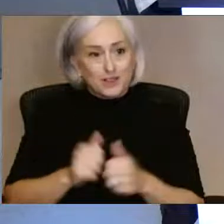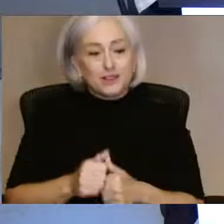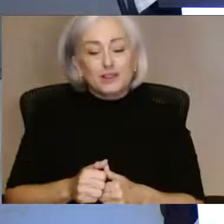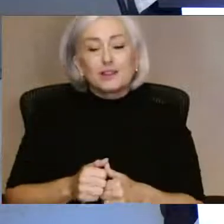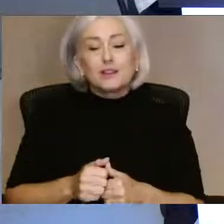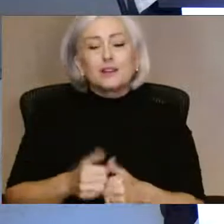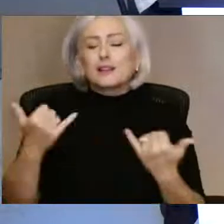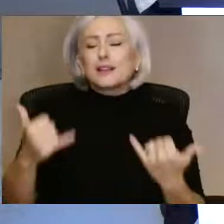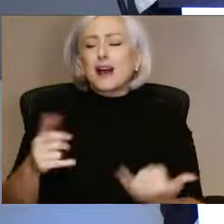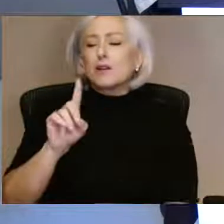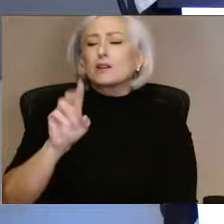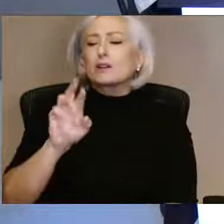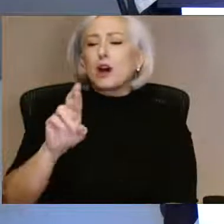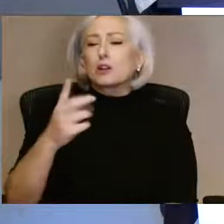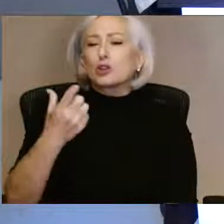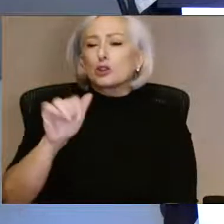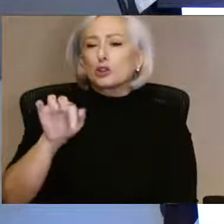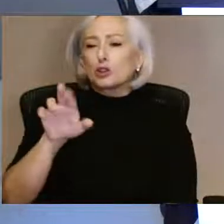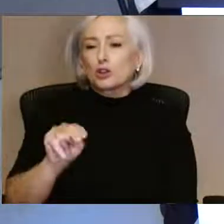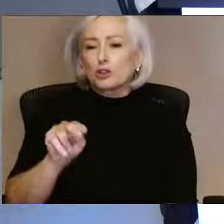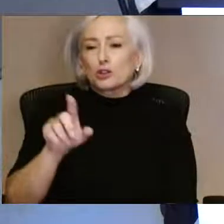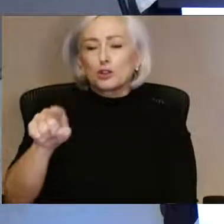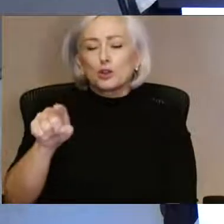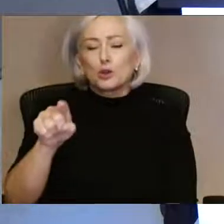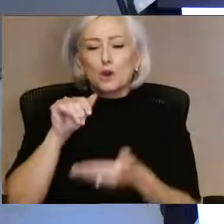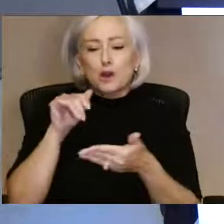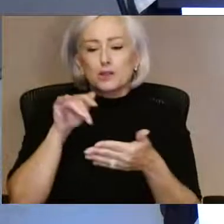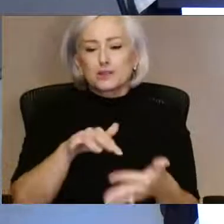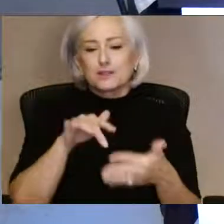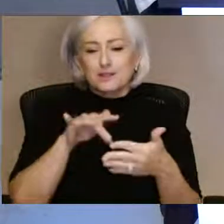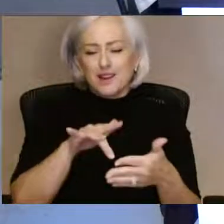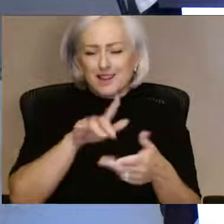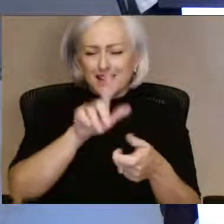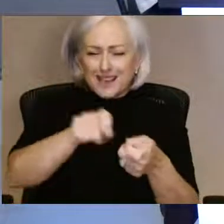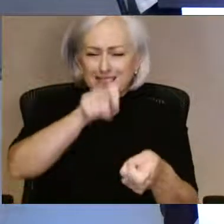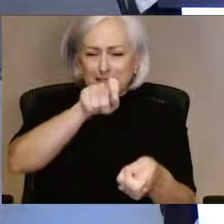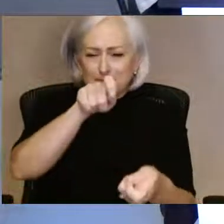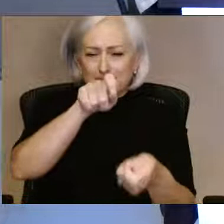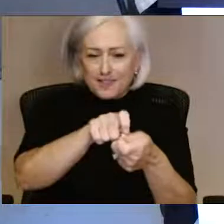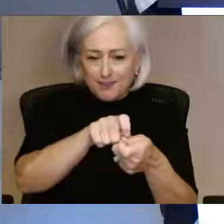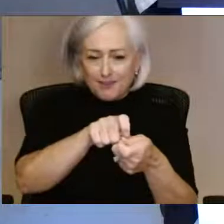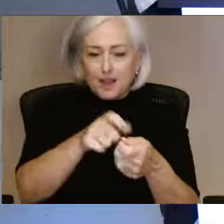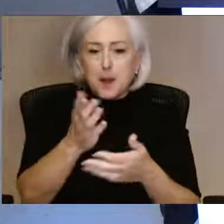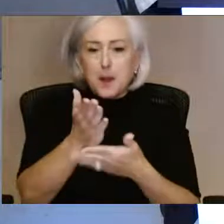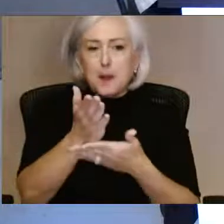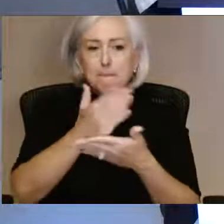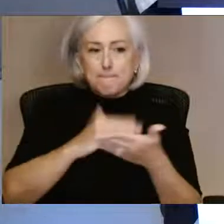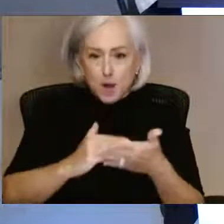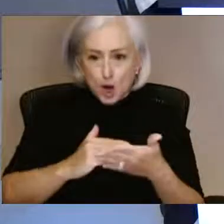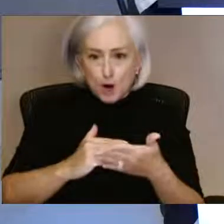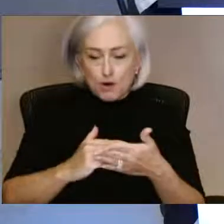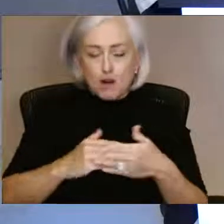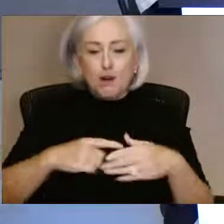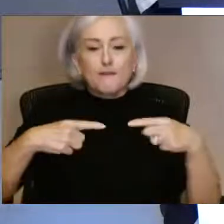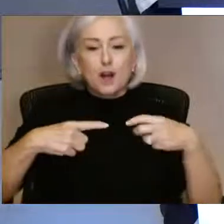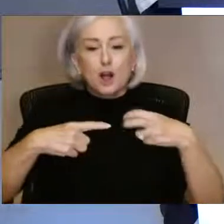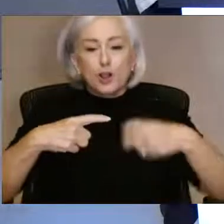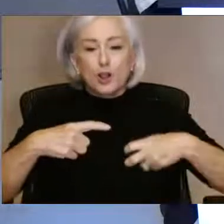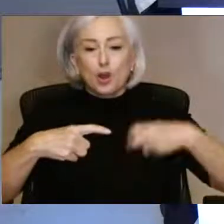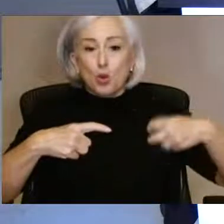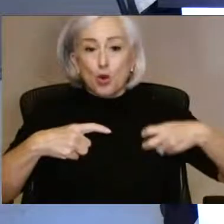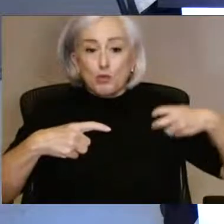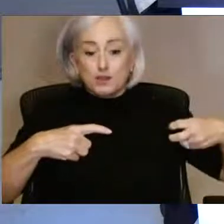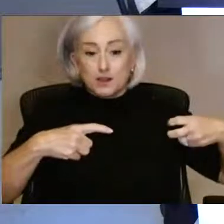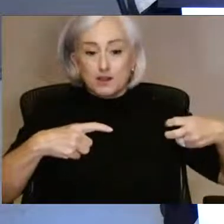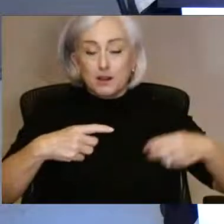Gerton. You are studying a very specific part of the chromosome, which is called the centromere.